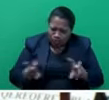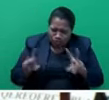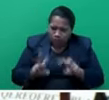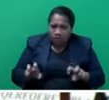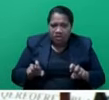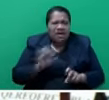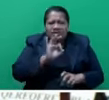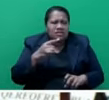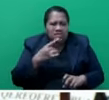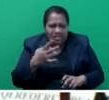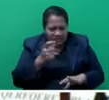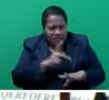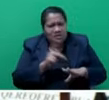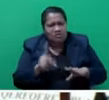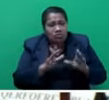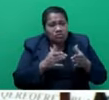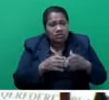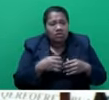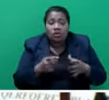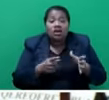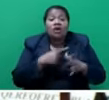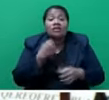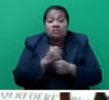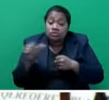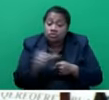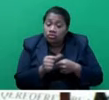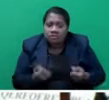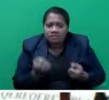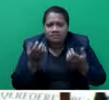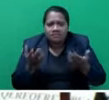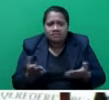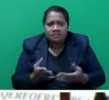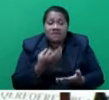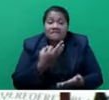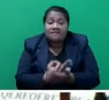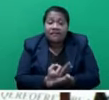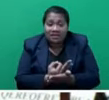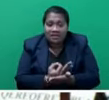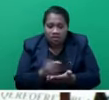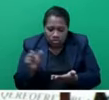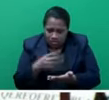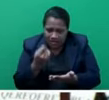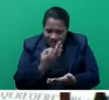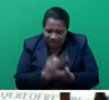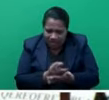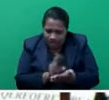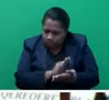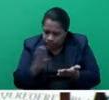have a parliamentary committee. The Auditor General should be provided funding to do that, to look